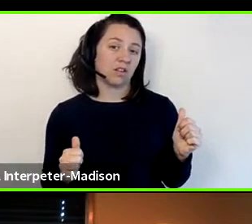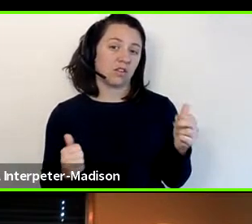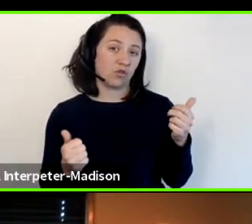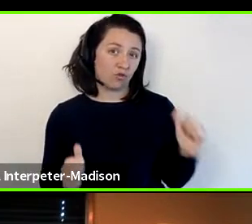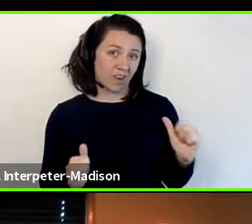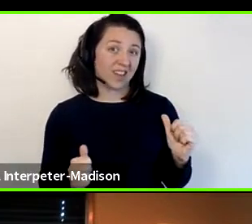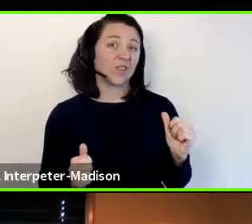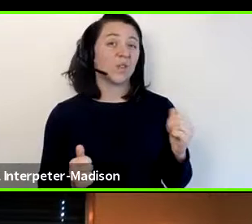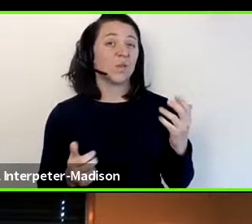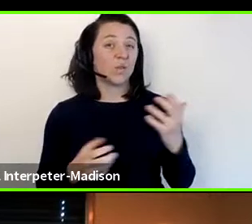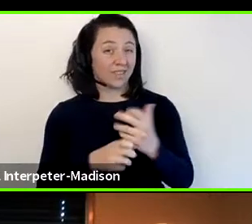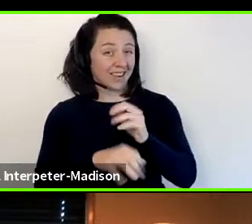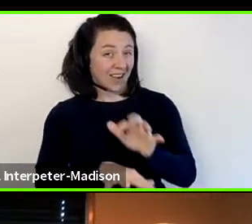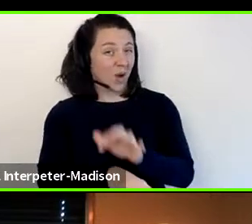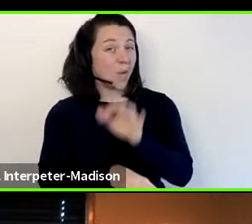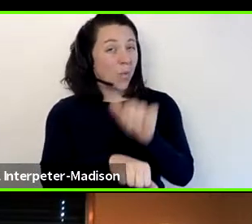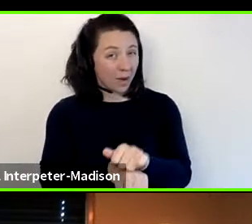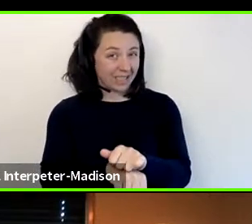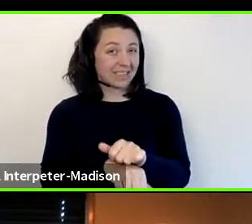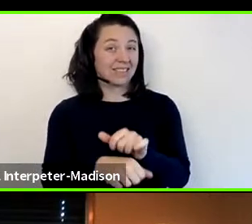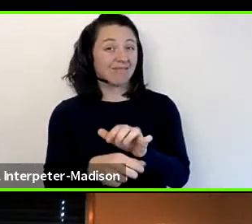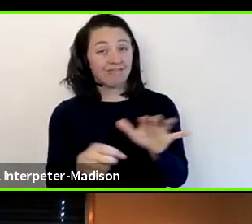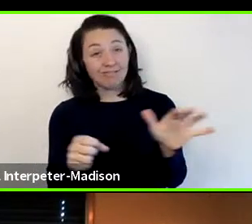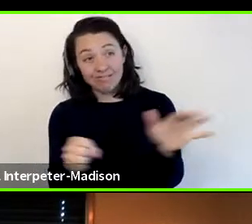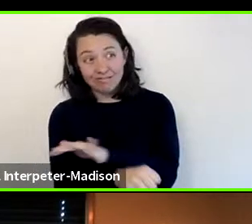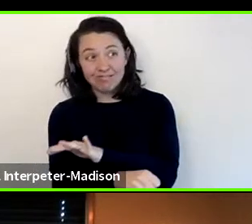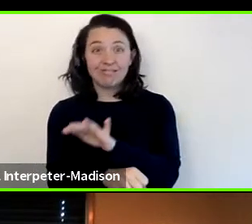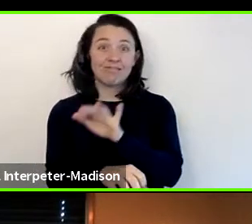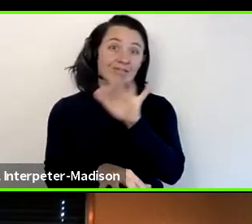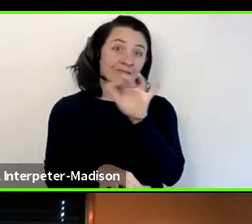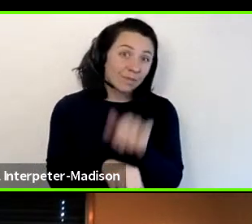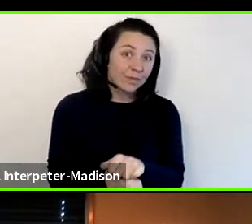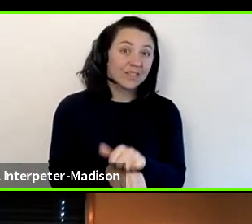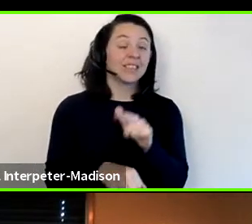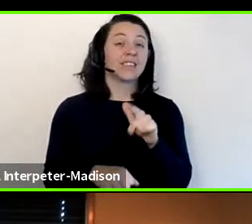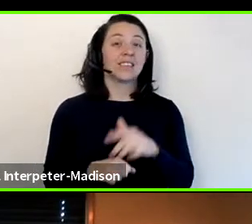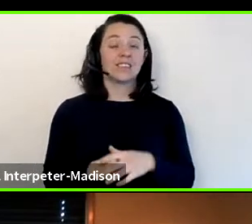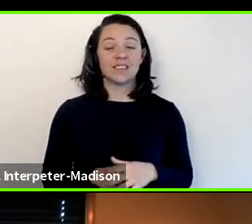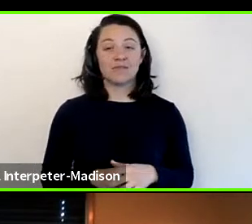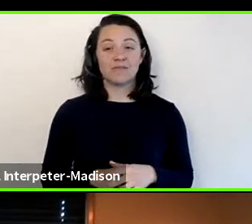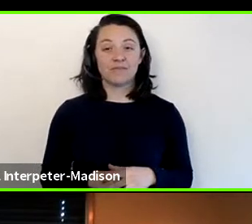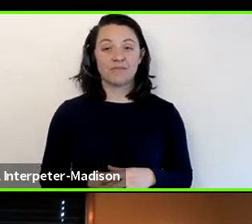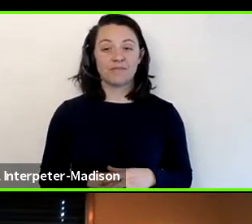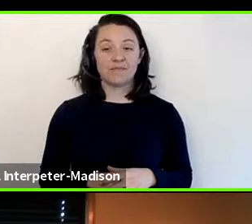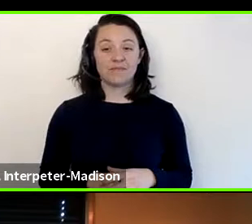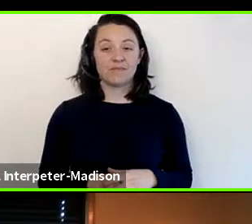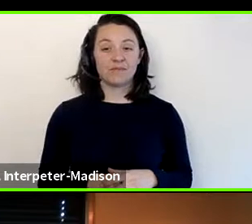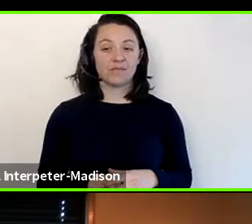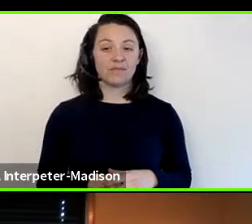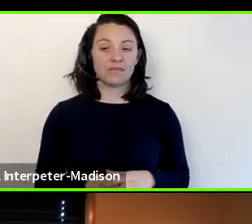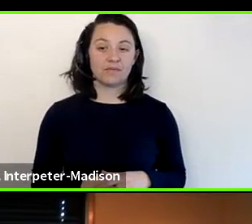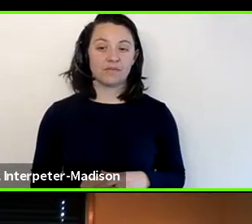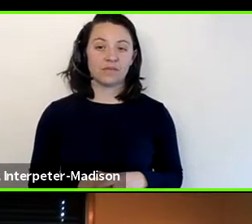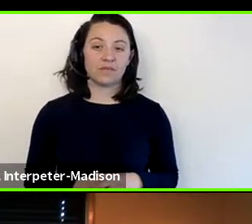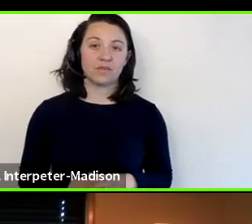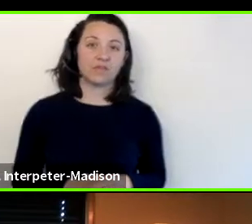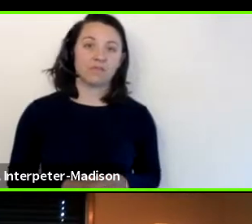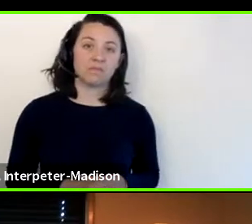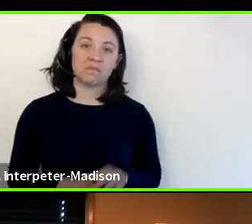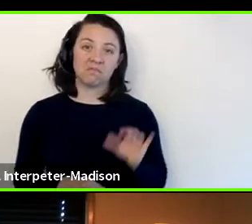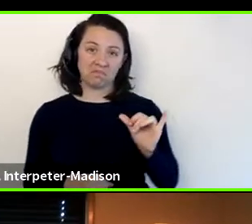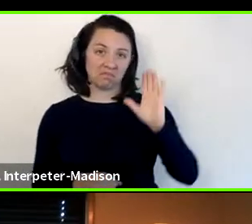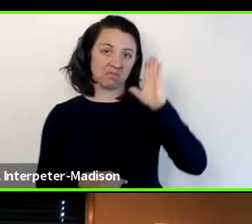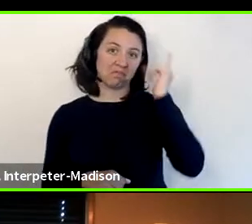appointments for the vaccination, and that seems to be